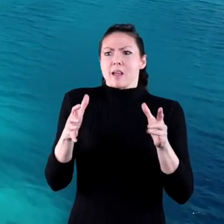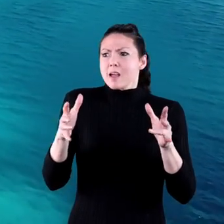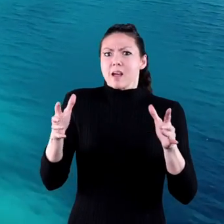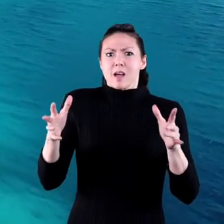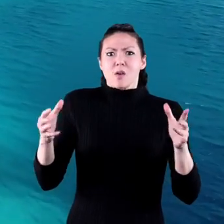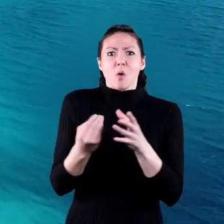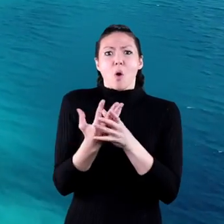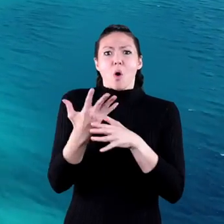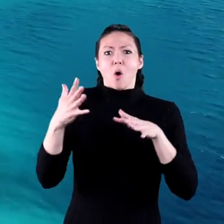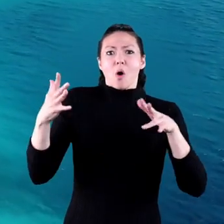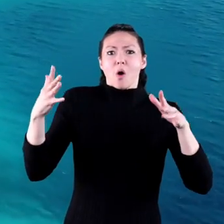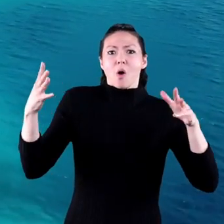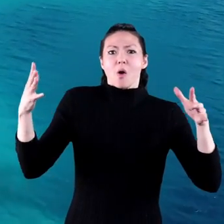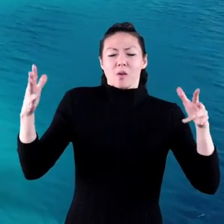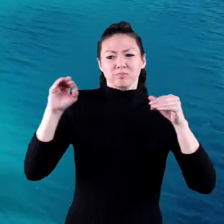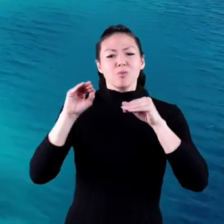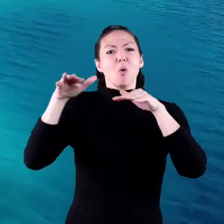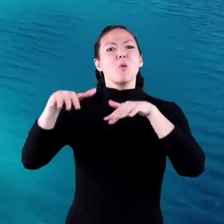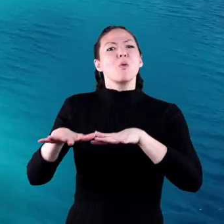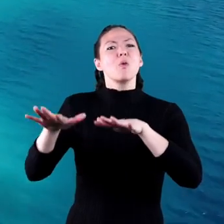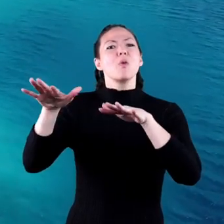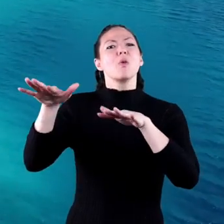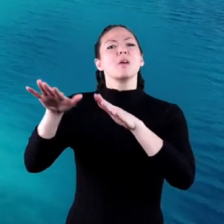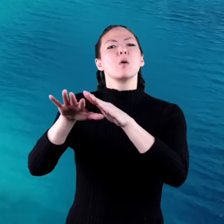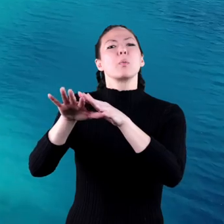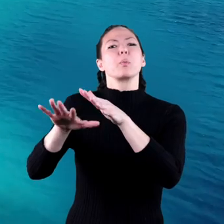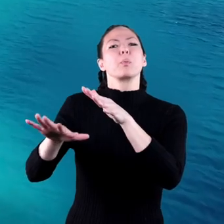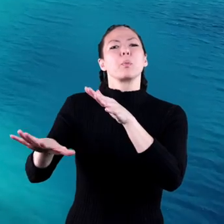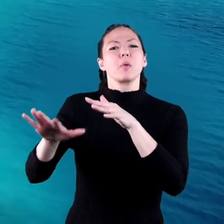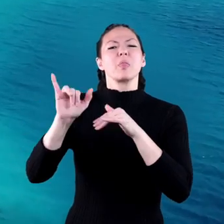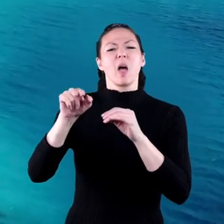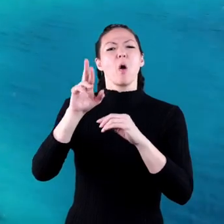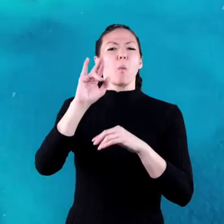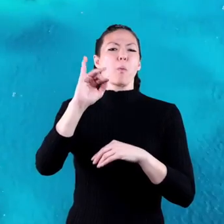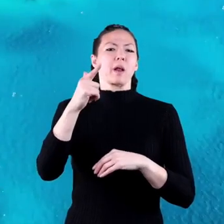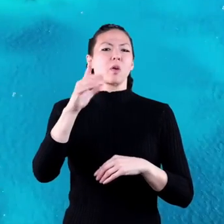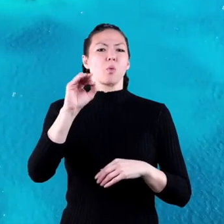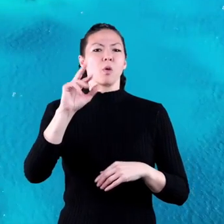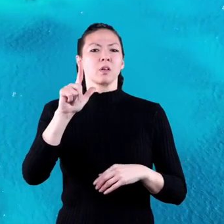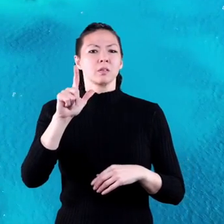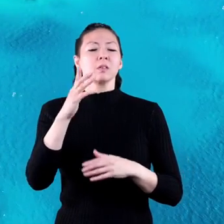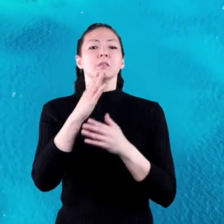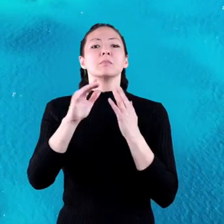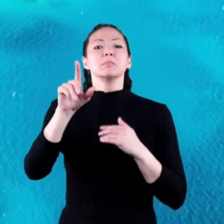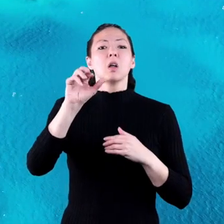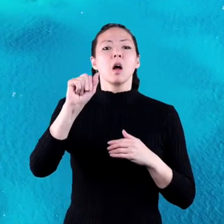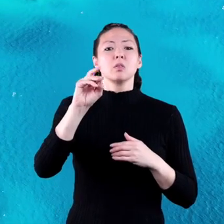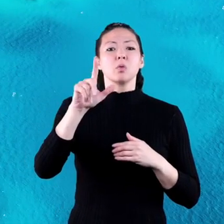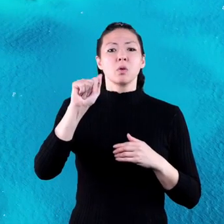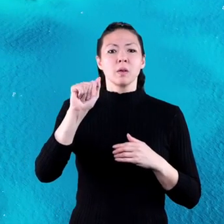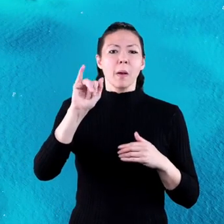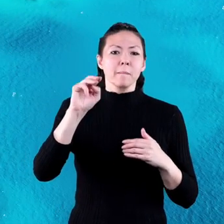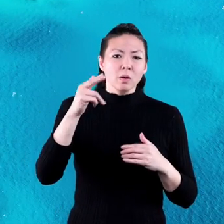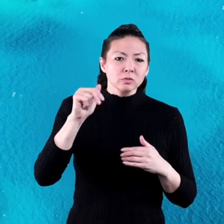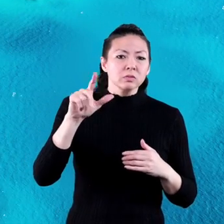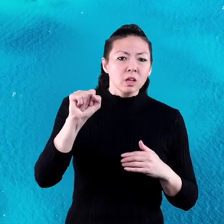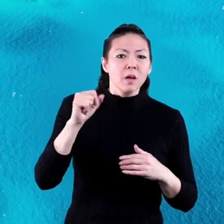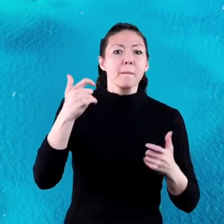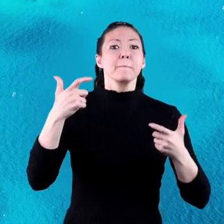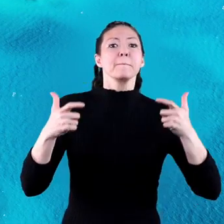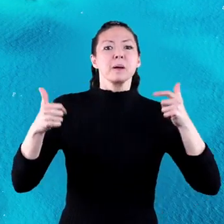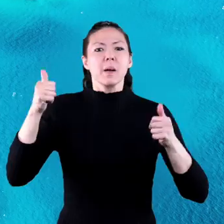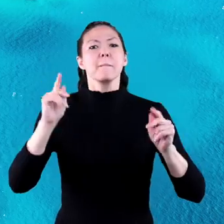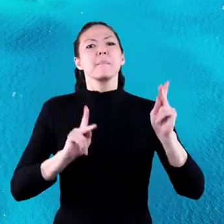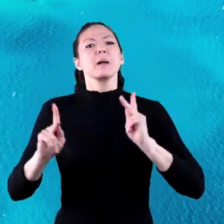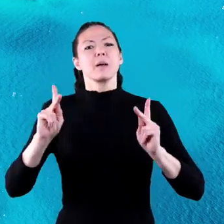the island sinks into the ocean, leaving the ring of coral. Some atolls, like the Marshall Islands, are so